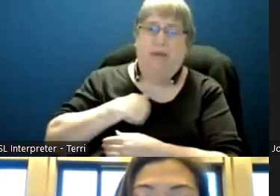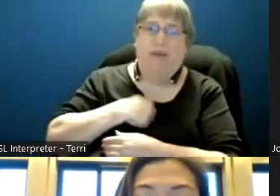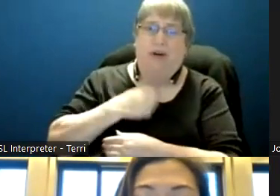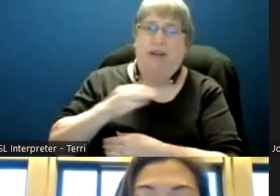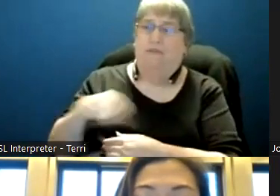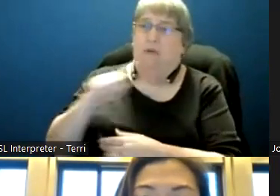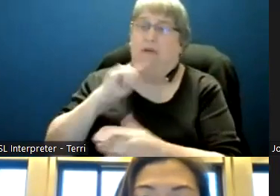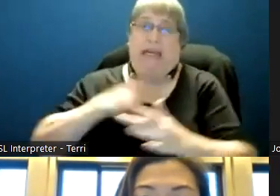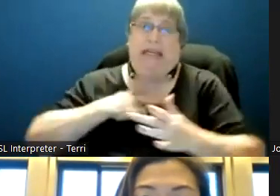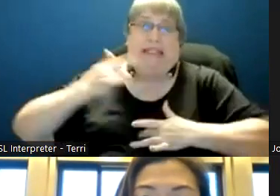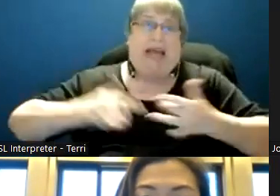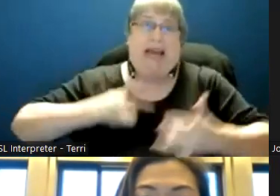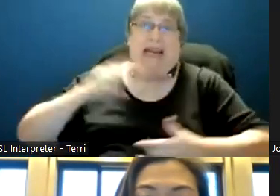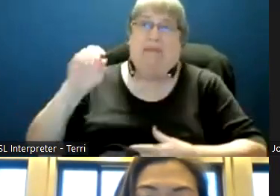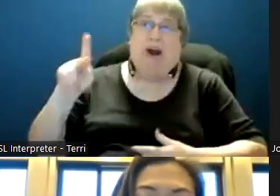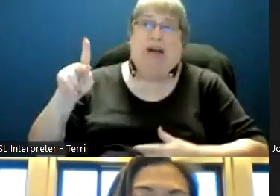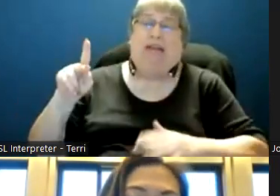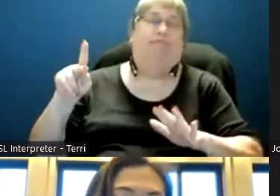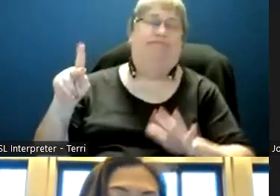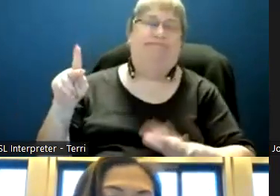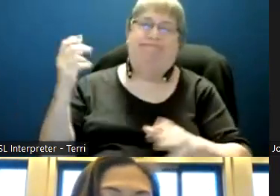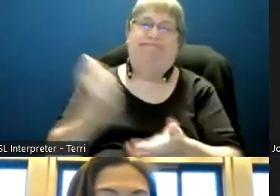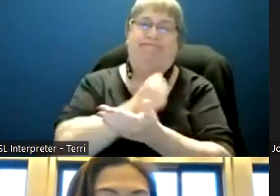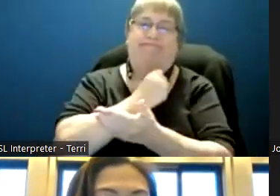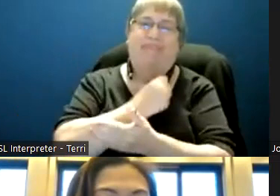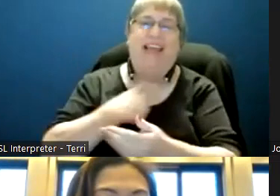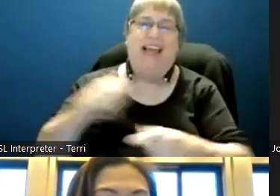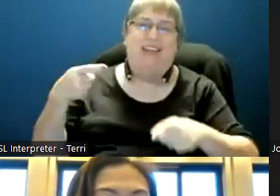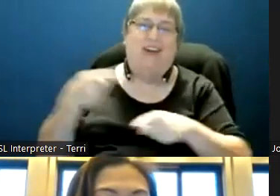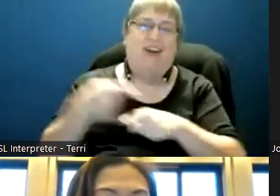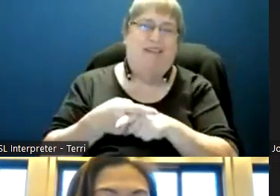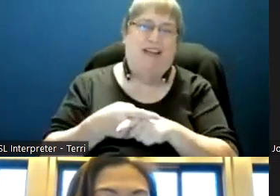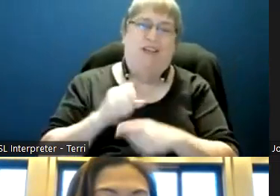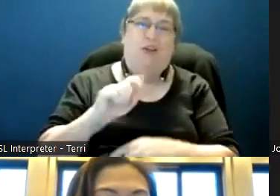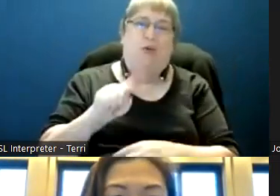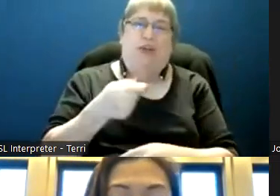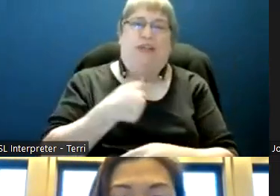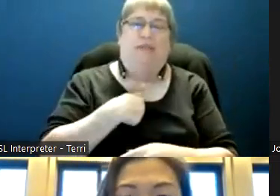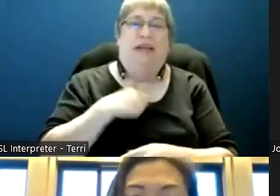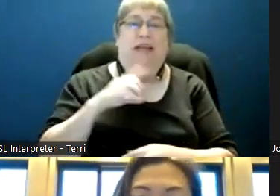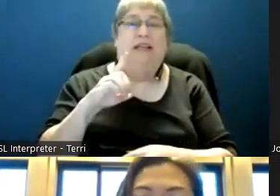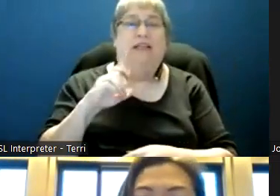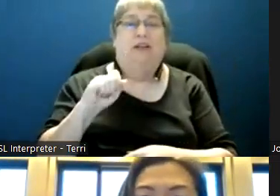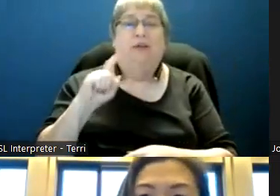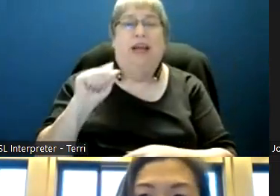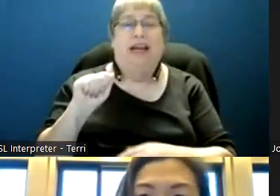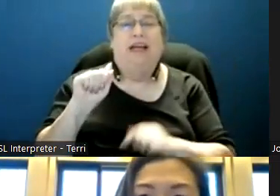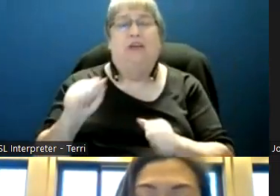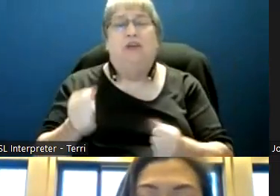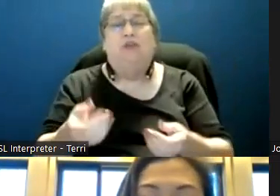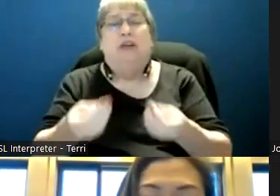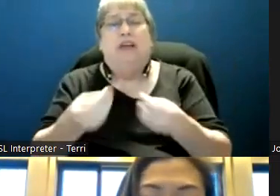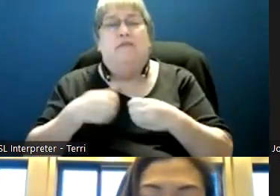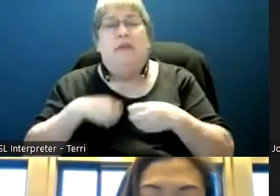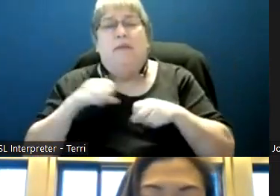about Mark being here. He has a conflict, so it's just me. Dana, could you please enable screen sharing for me? Yes,